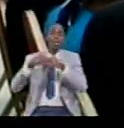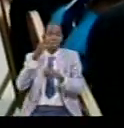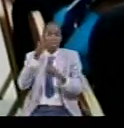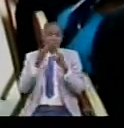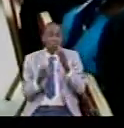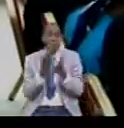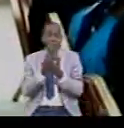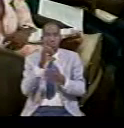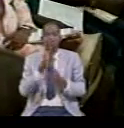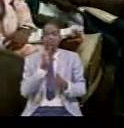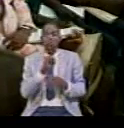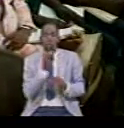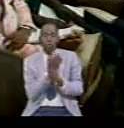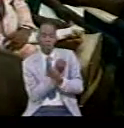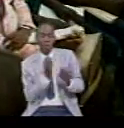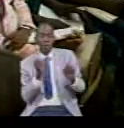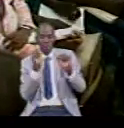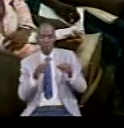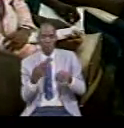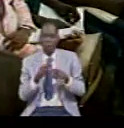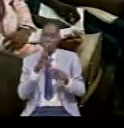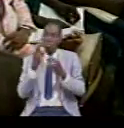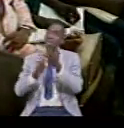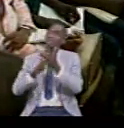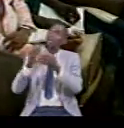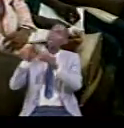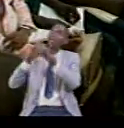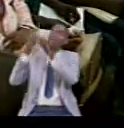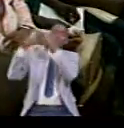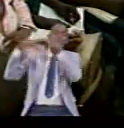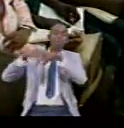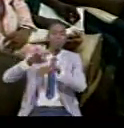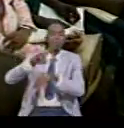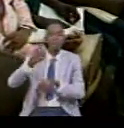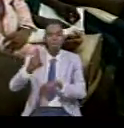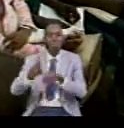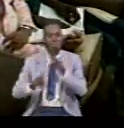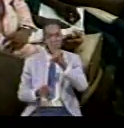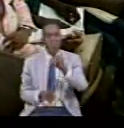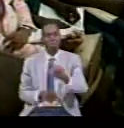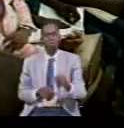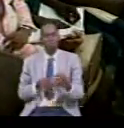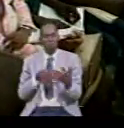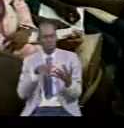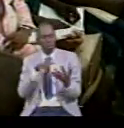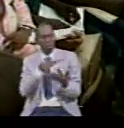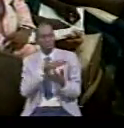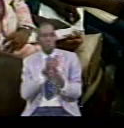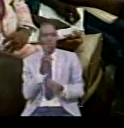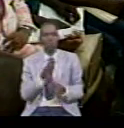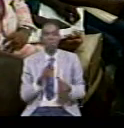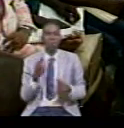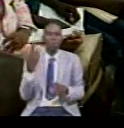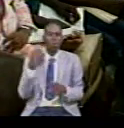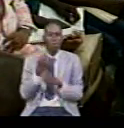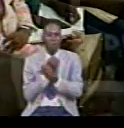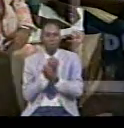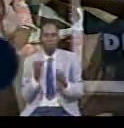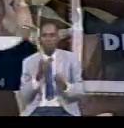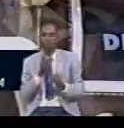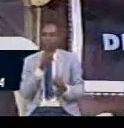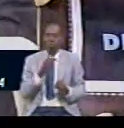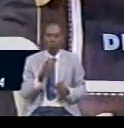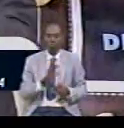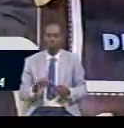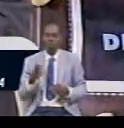his name be in the book of life in heaven? No. These people were saved. They were children of God. They had real